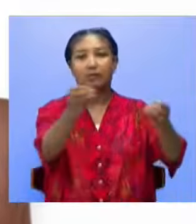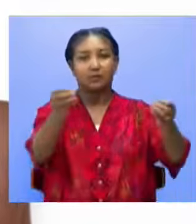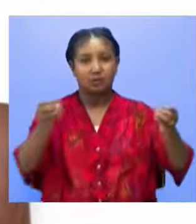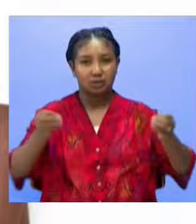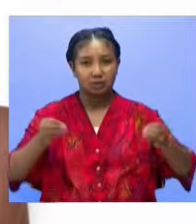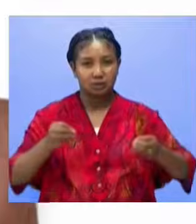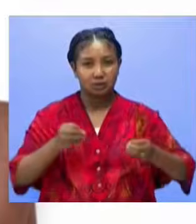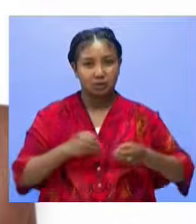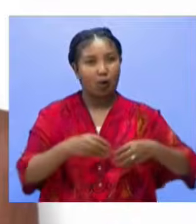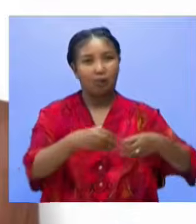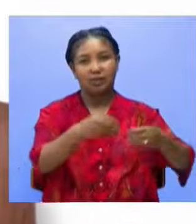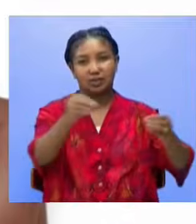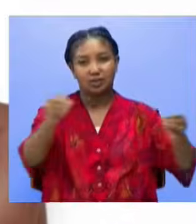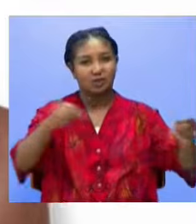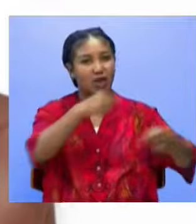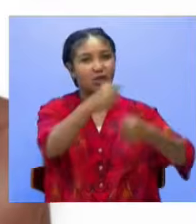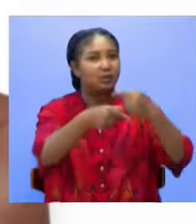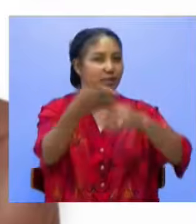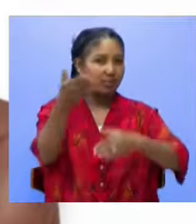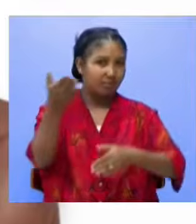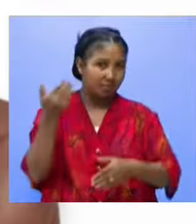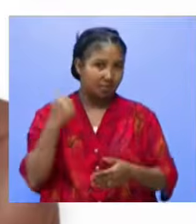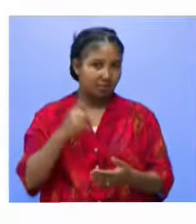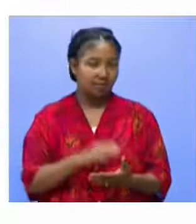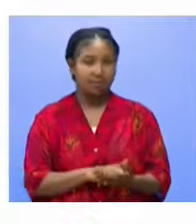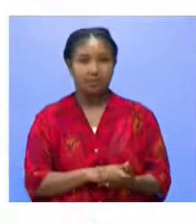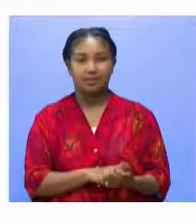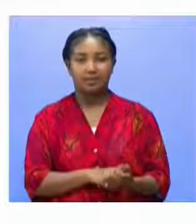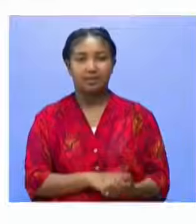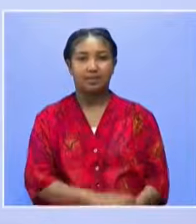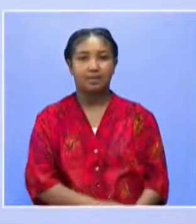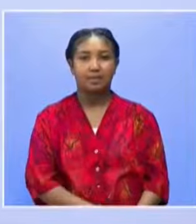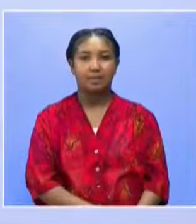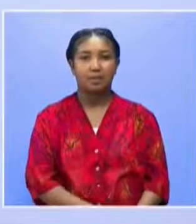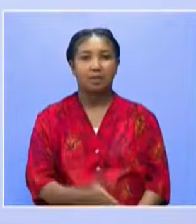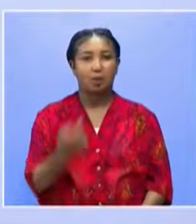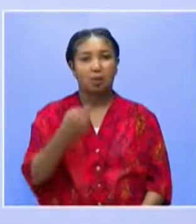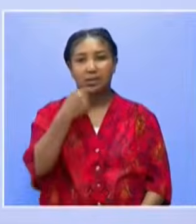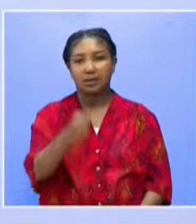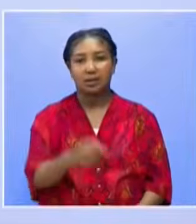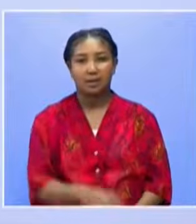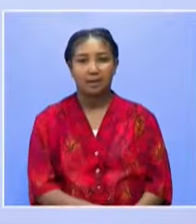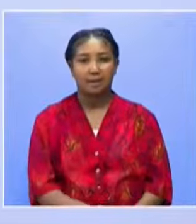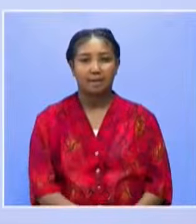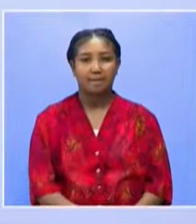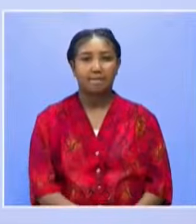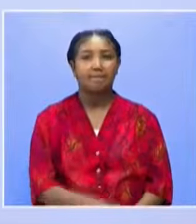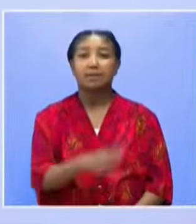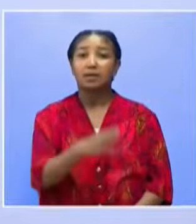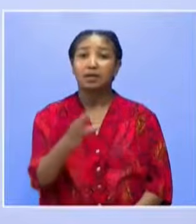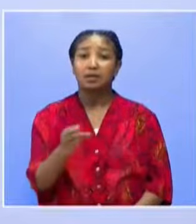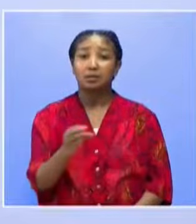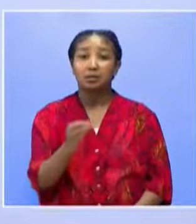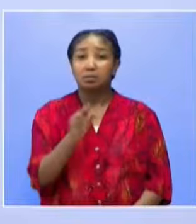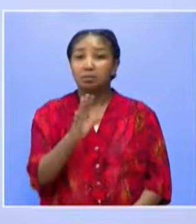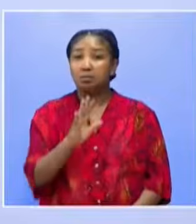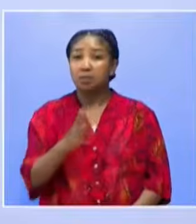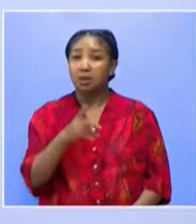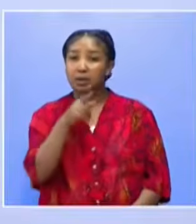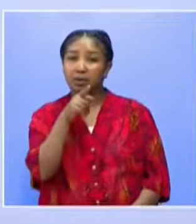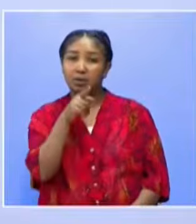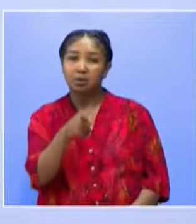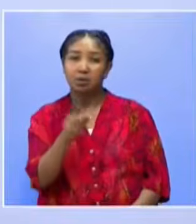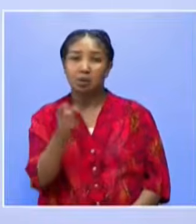I have been in the office. We can say, And if maybe you